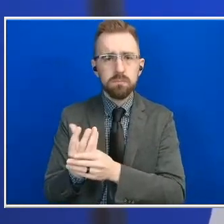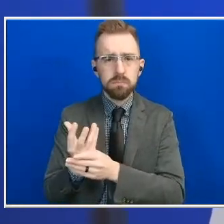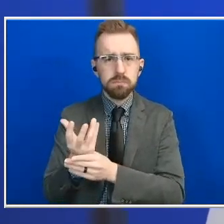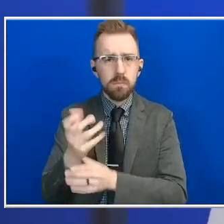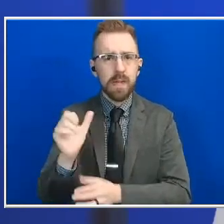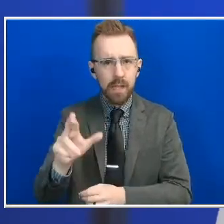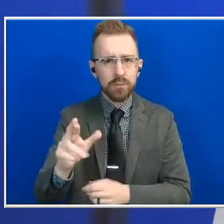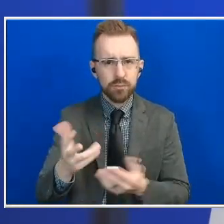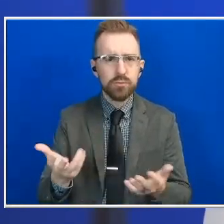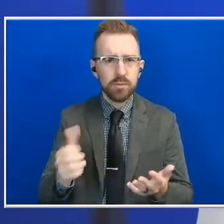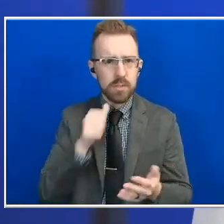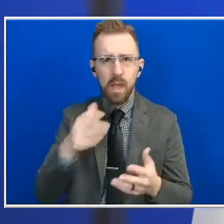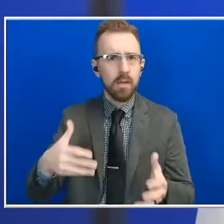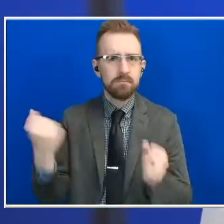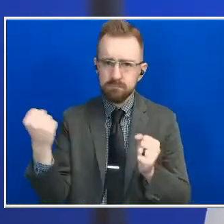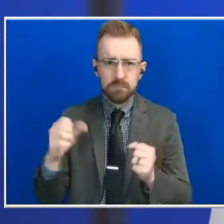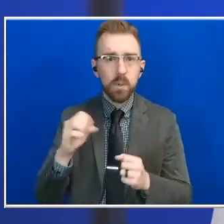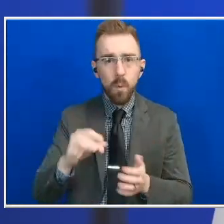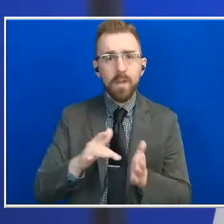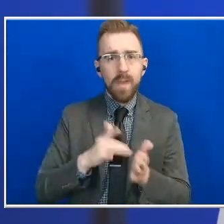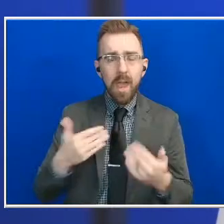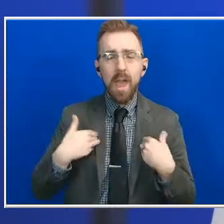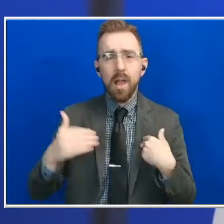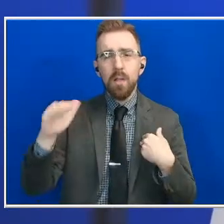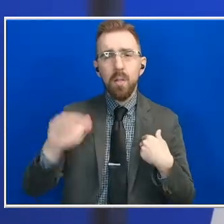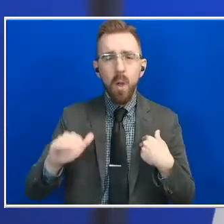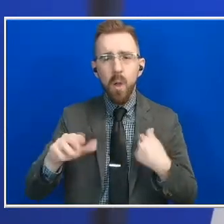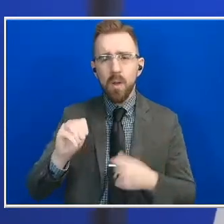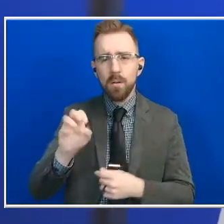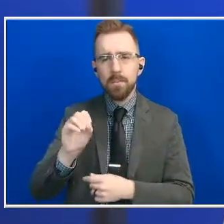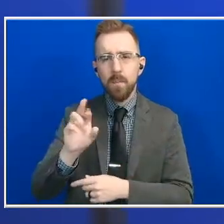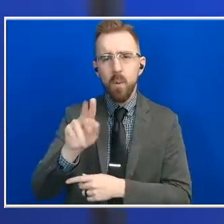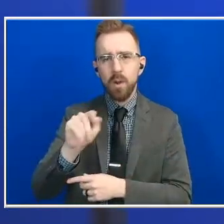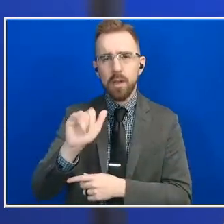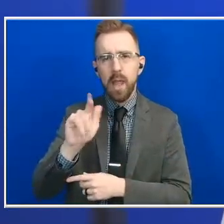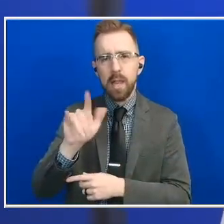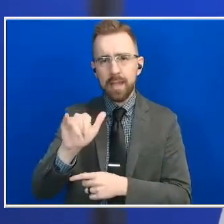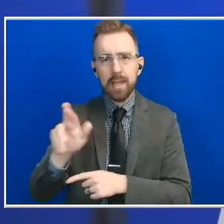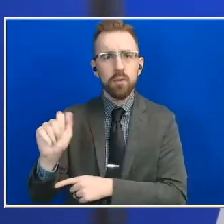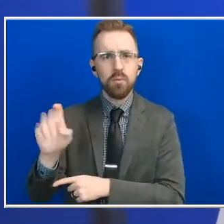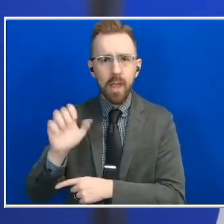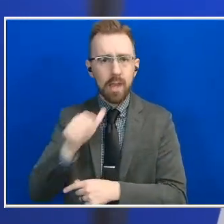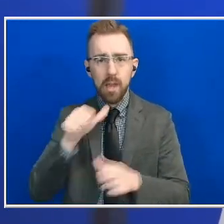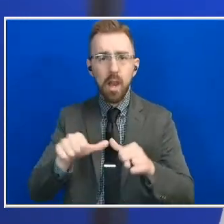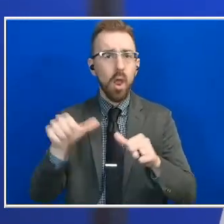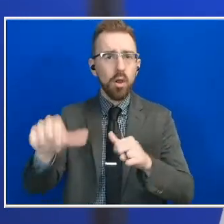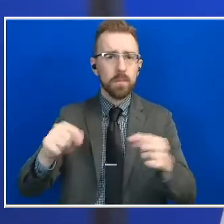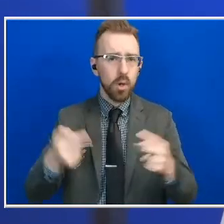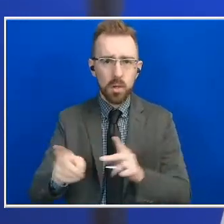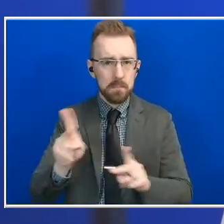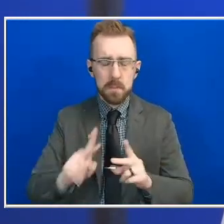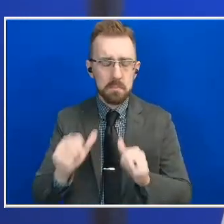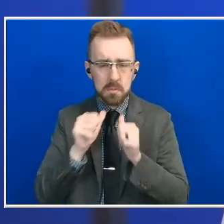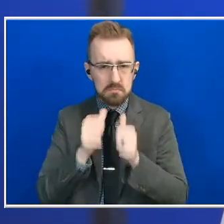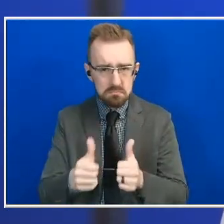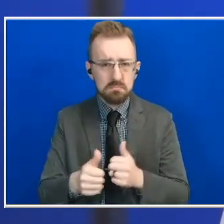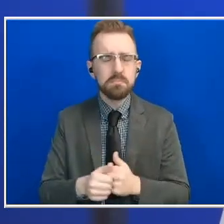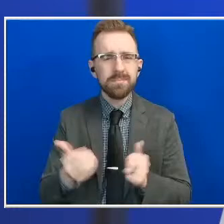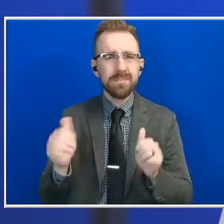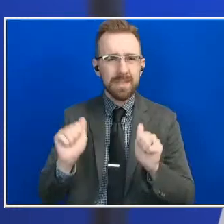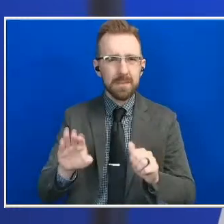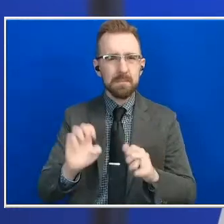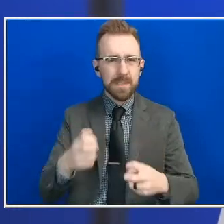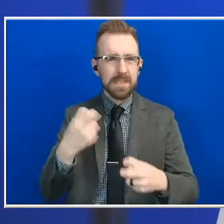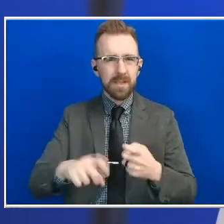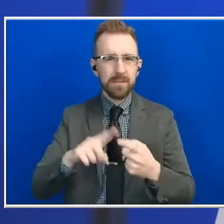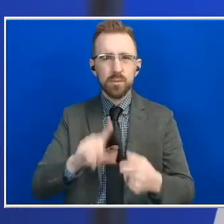advantage of that is it typically has a low mortality rate, doesn't usually long-term hurt people, but it can be difficult to fully treat, and it